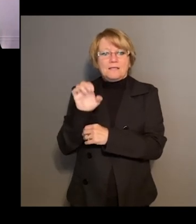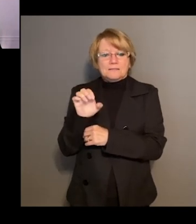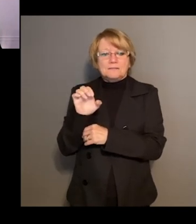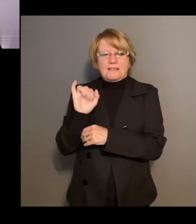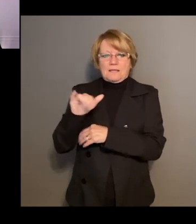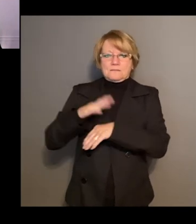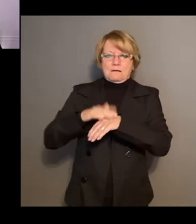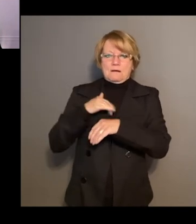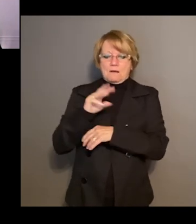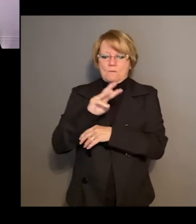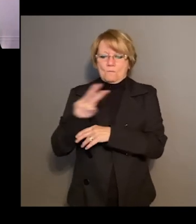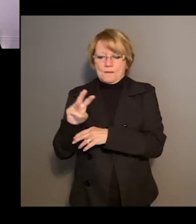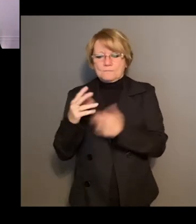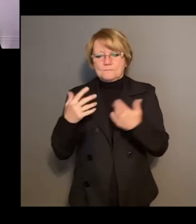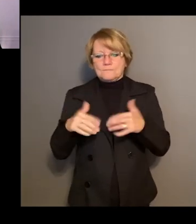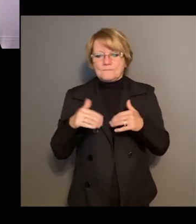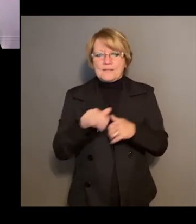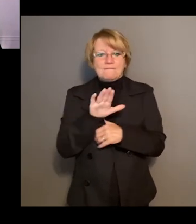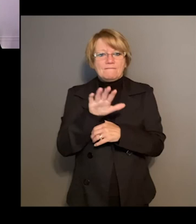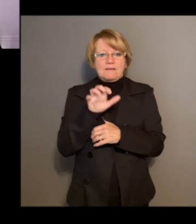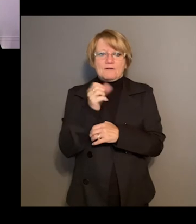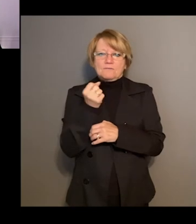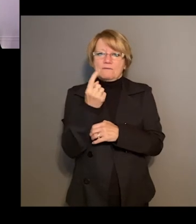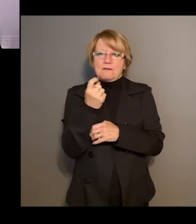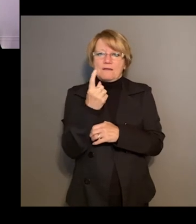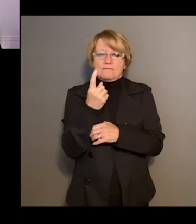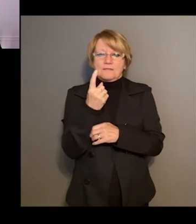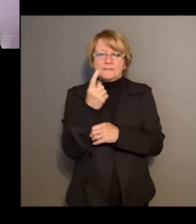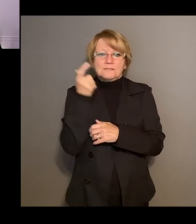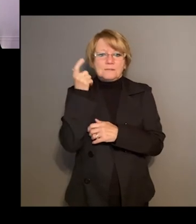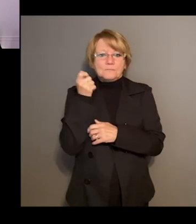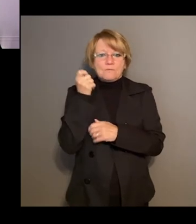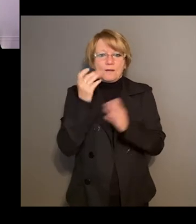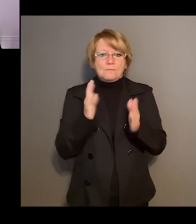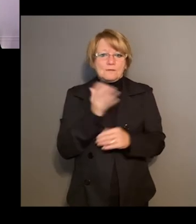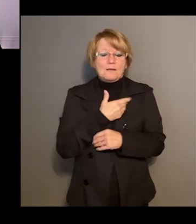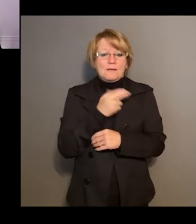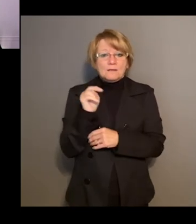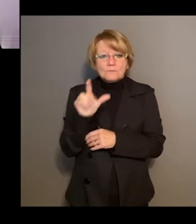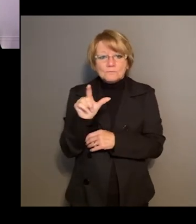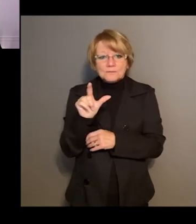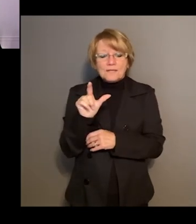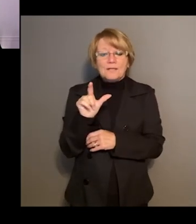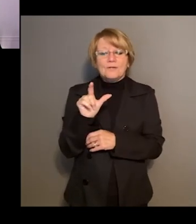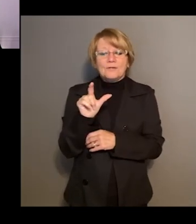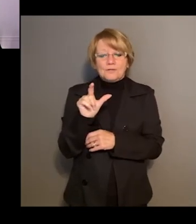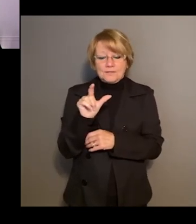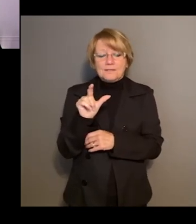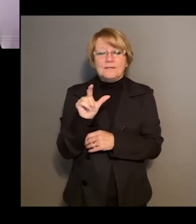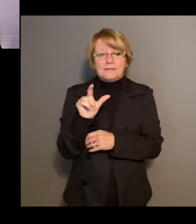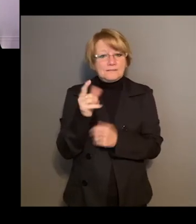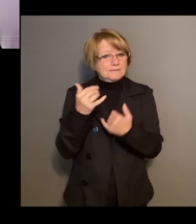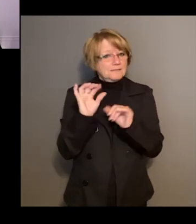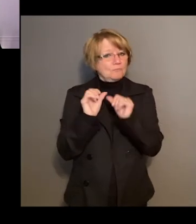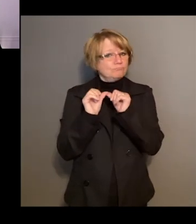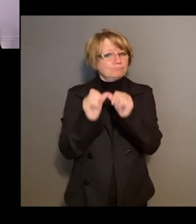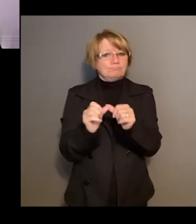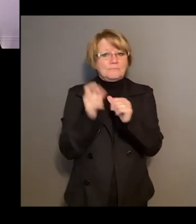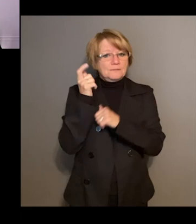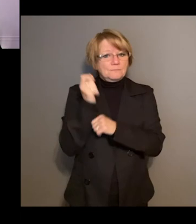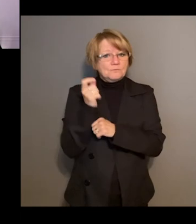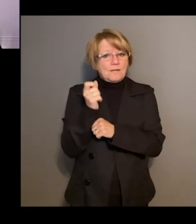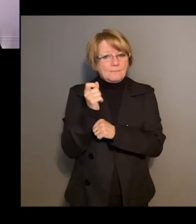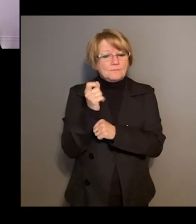in itself. 511 subscribers to our newsletter right now. That's the current number of people who subscribe, and they're not unsubscribing,